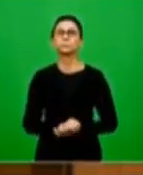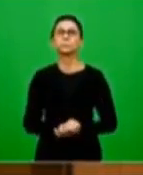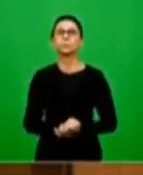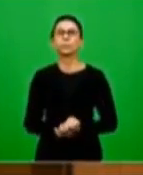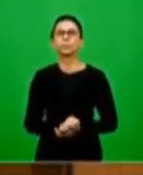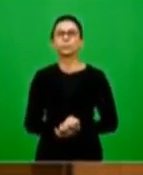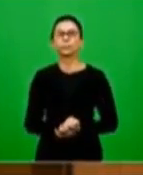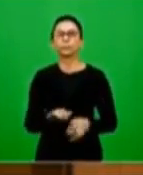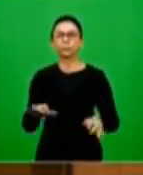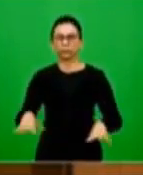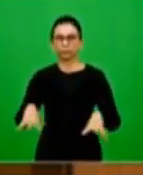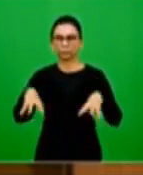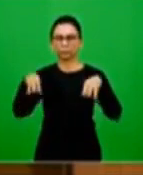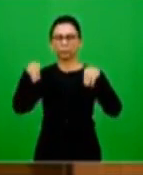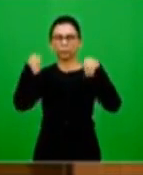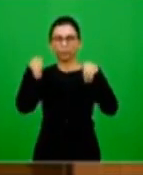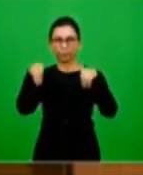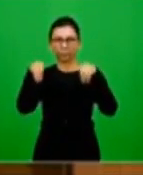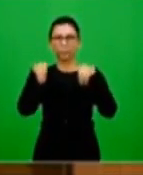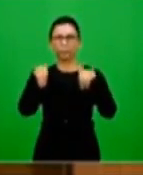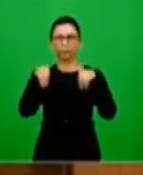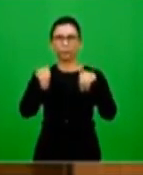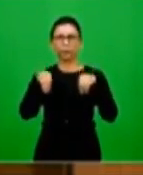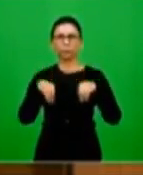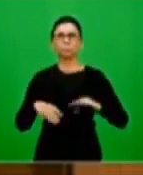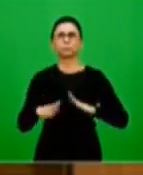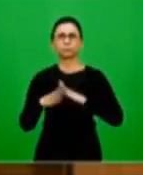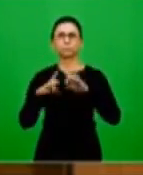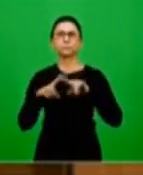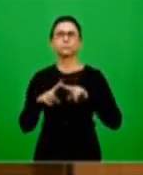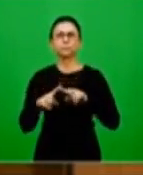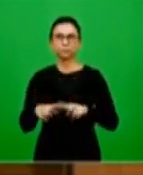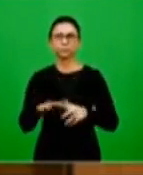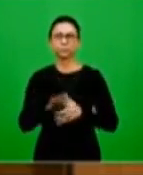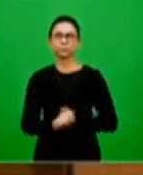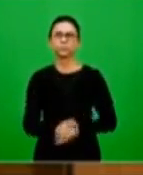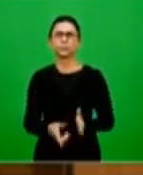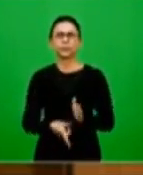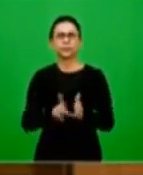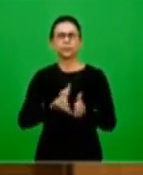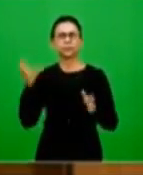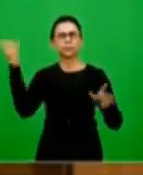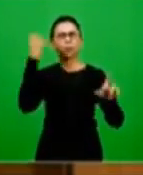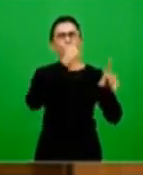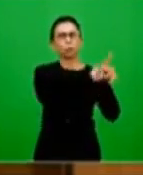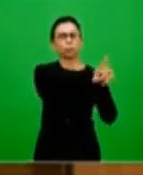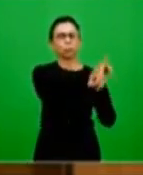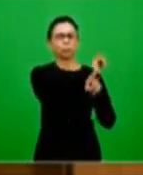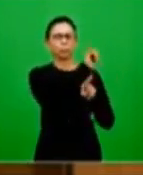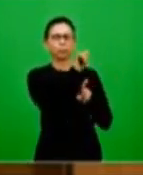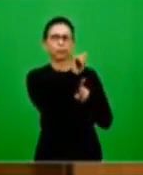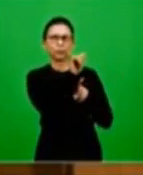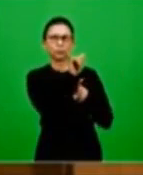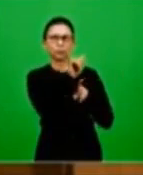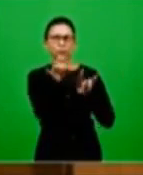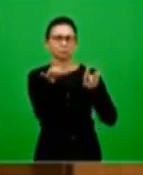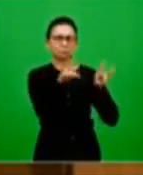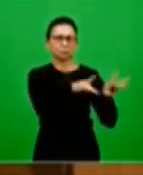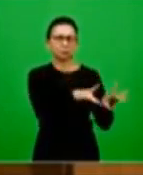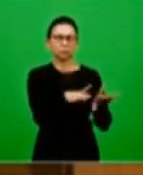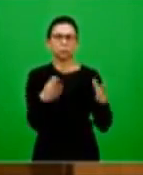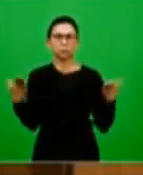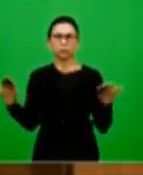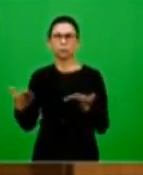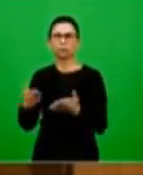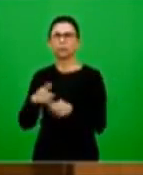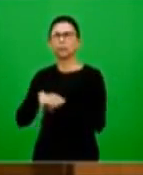have your bearings of when those facts happened. The Middle Age, the church stopped being a